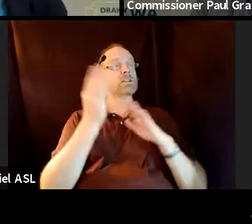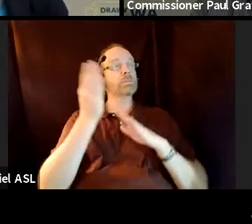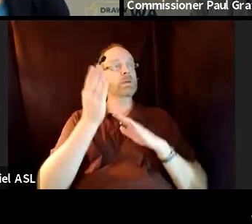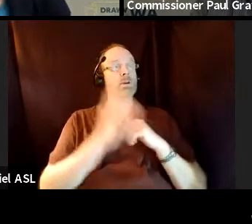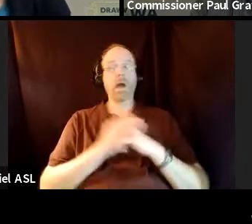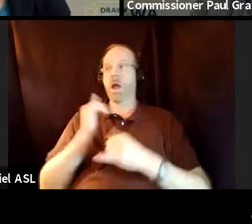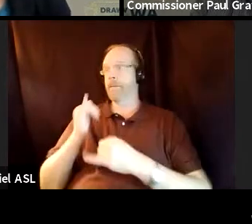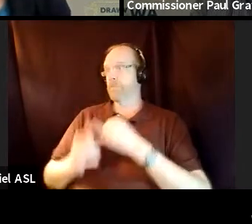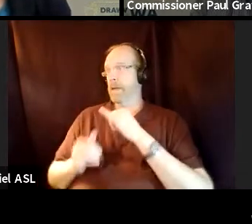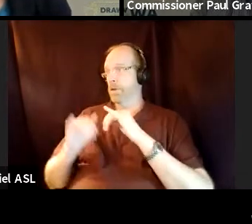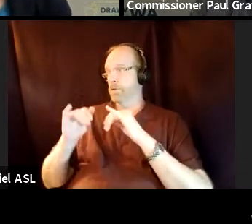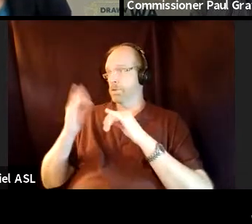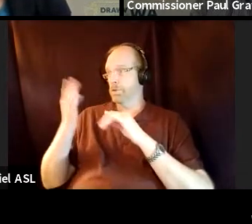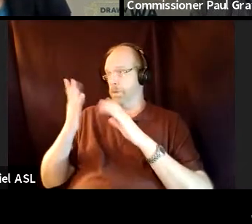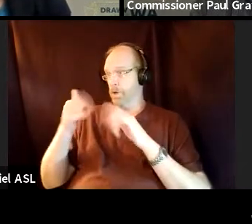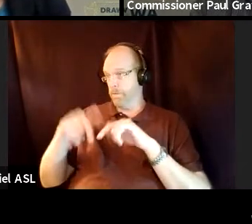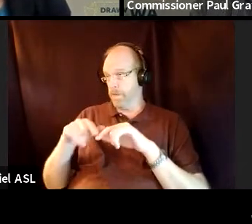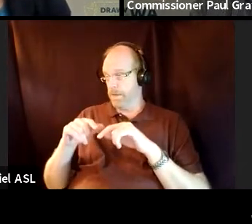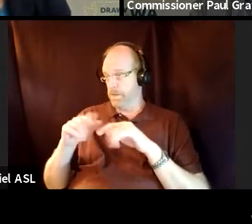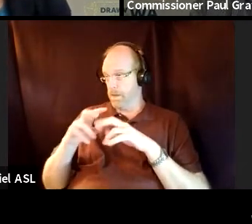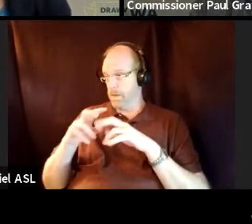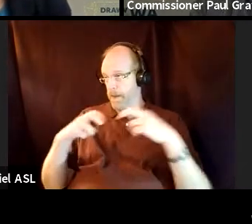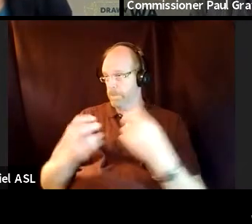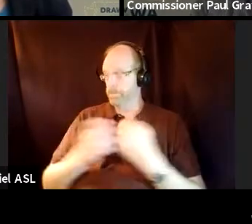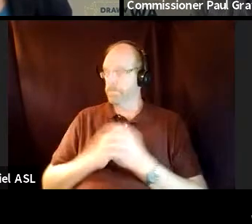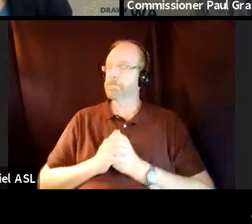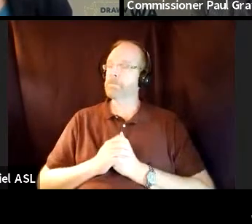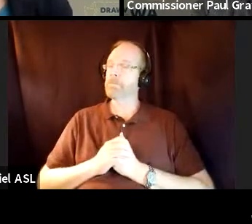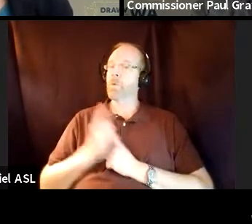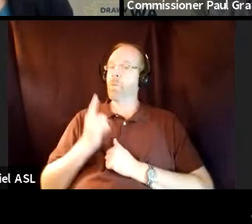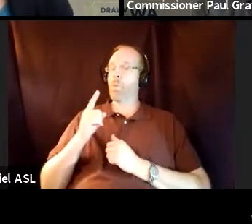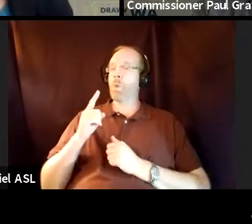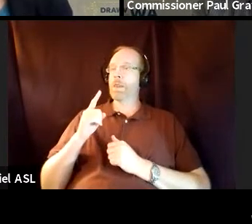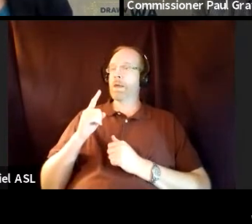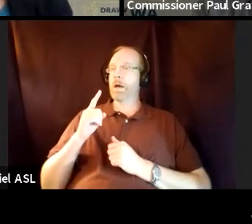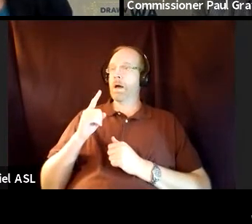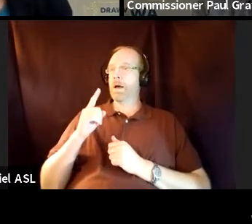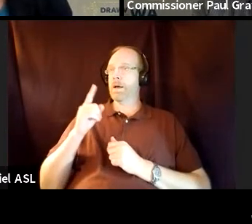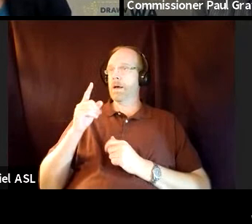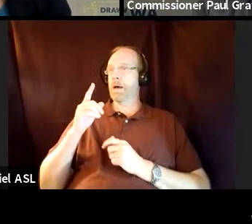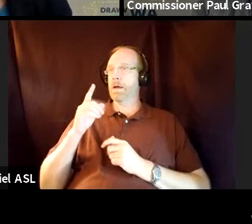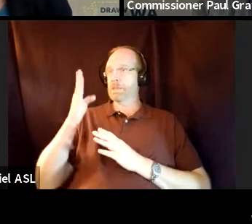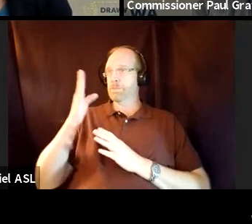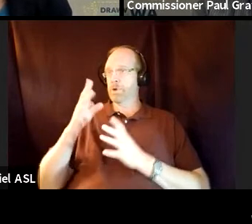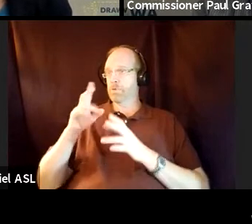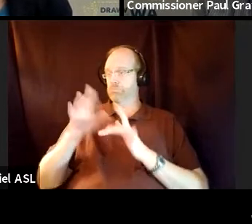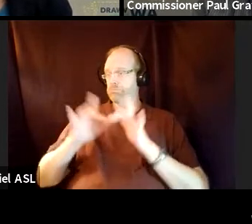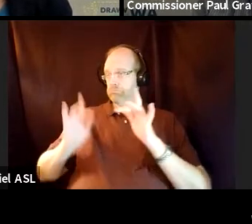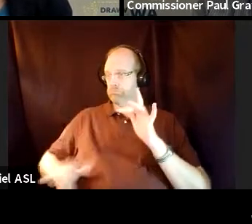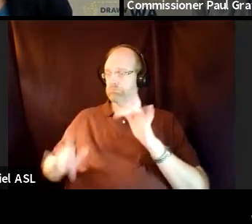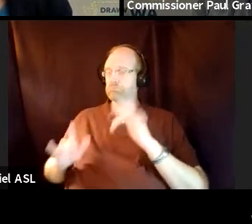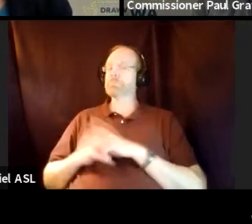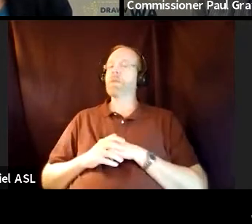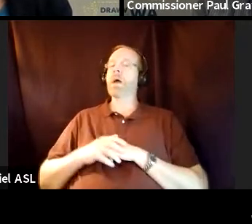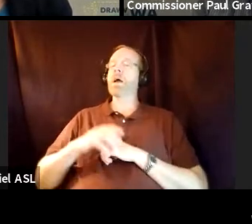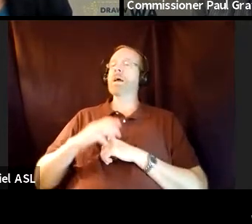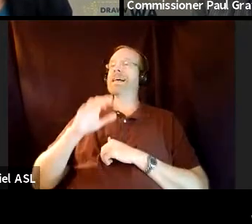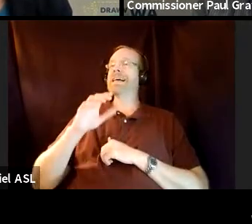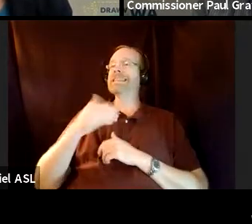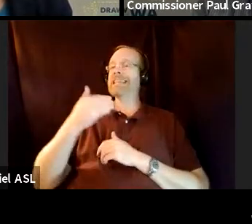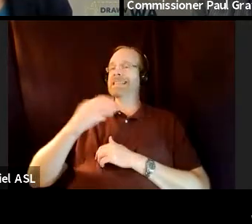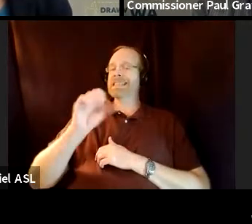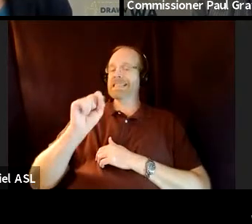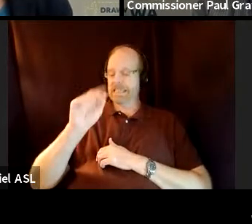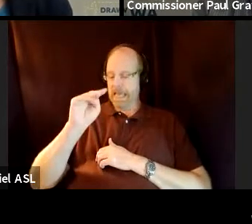final speaker for this panel, one of the speakers dropped off, will be Sam Morrill. If you can, please turn